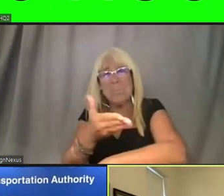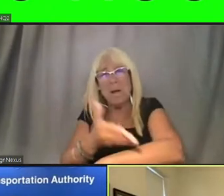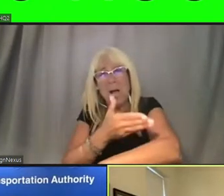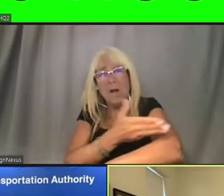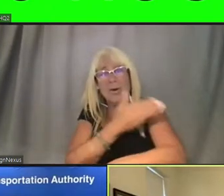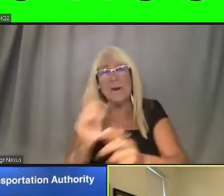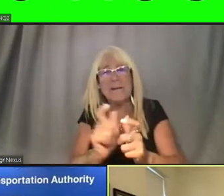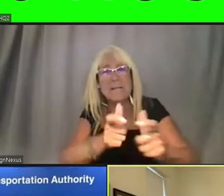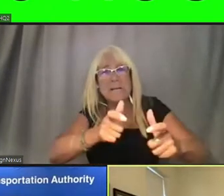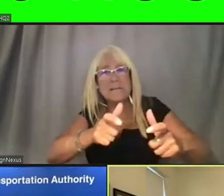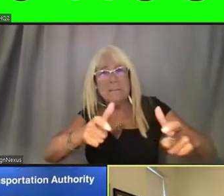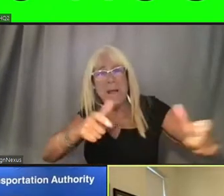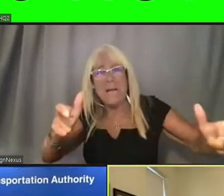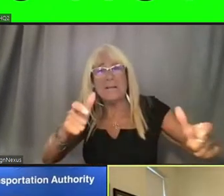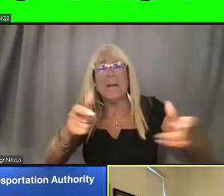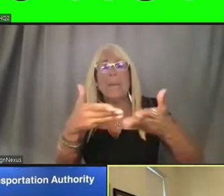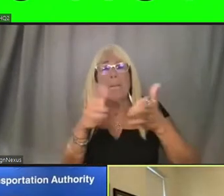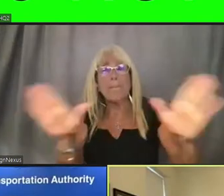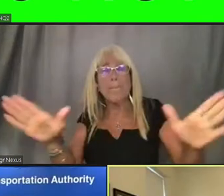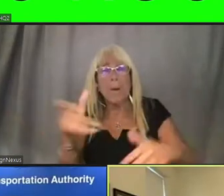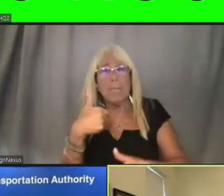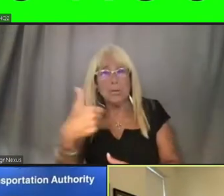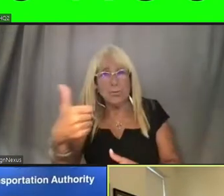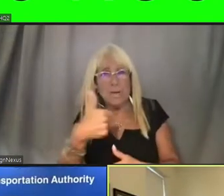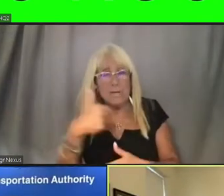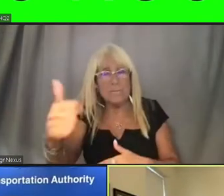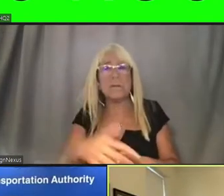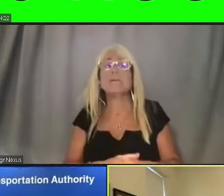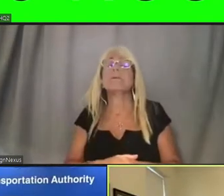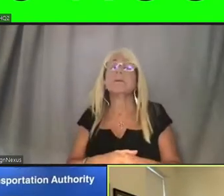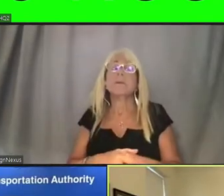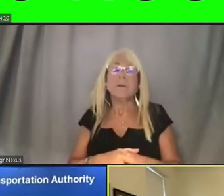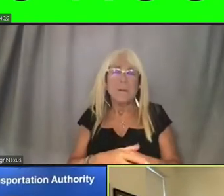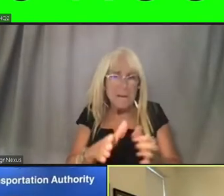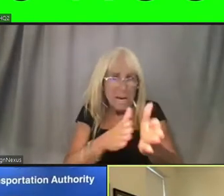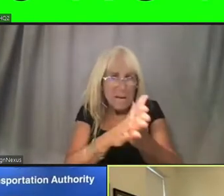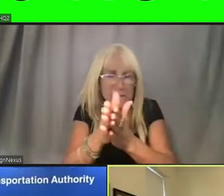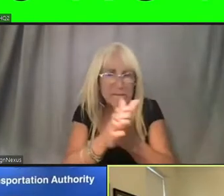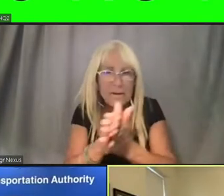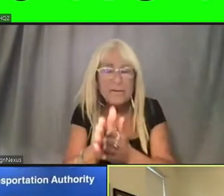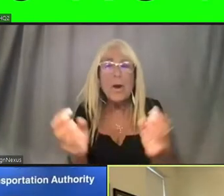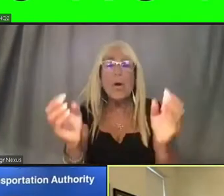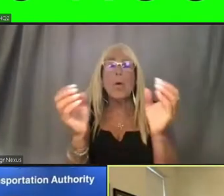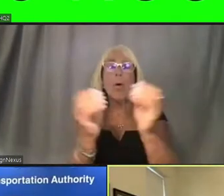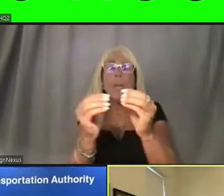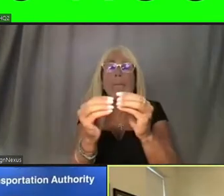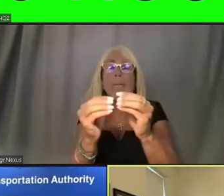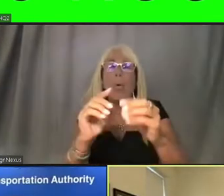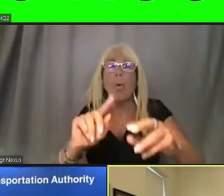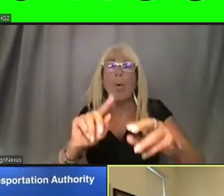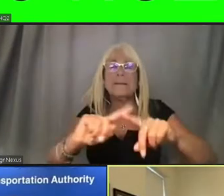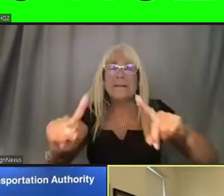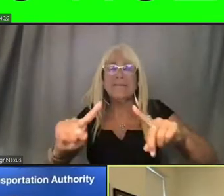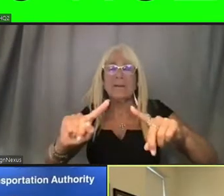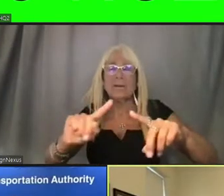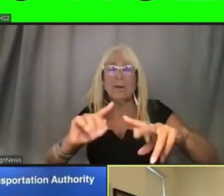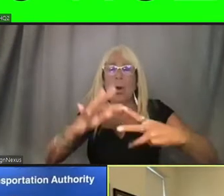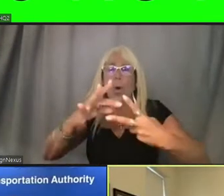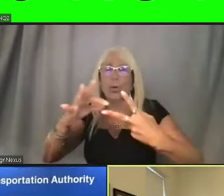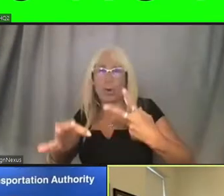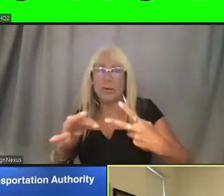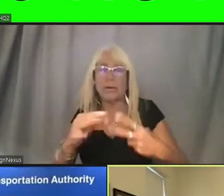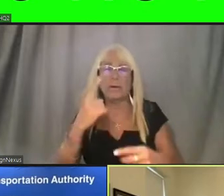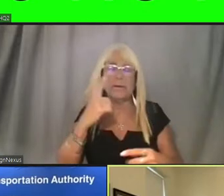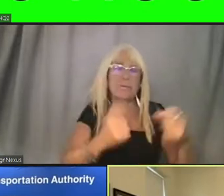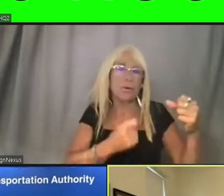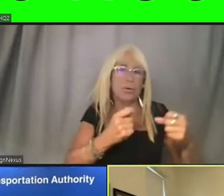and speed up public transportation thereby incentivizing more sustainable alternatives to car travel reducing